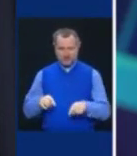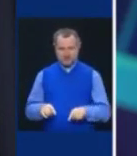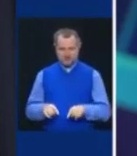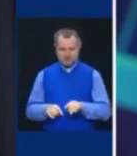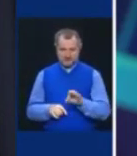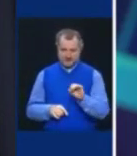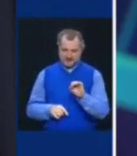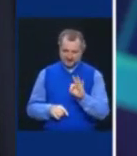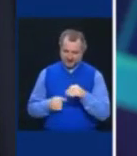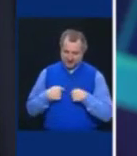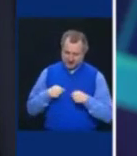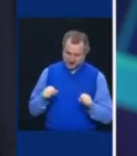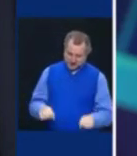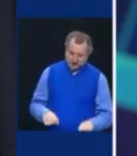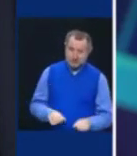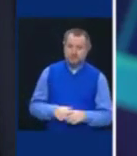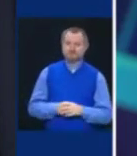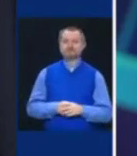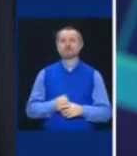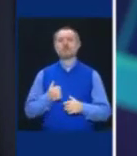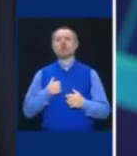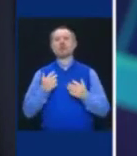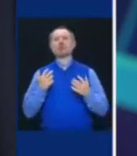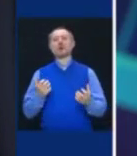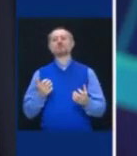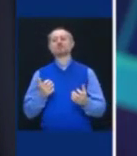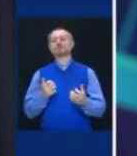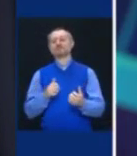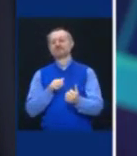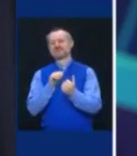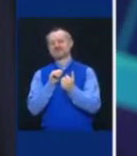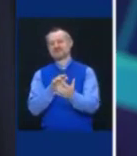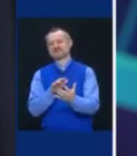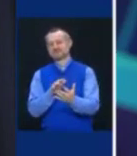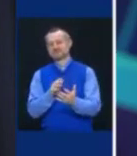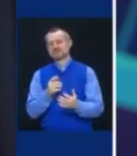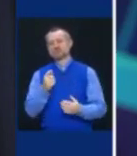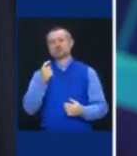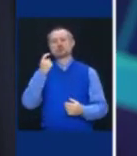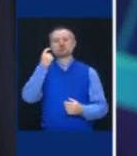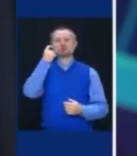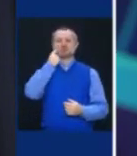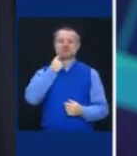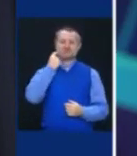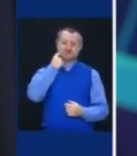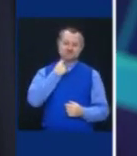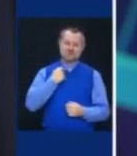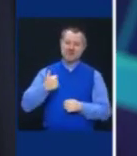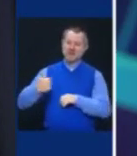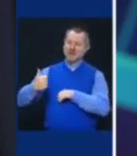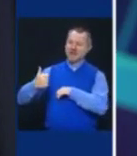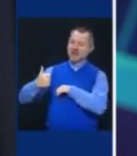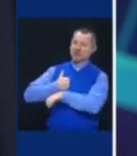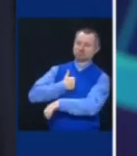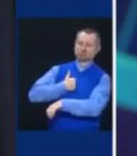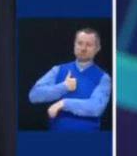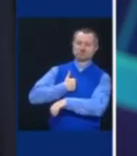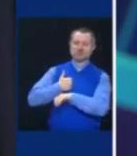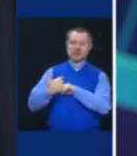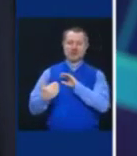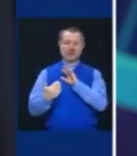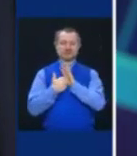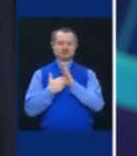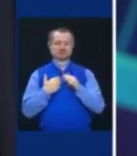harassment allegations, the governor didn't follow his own statutory requirements. And as a result of that,